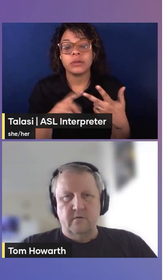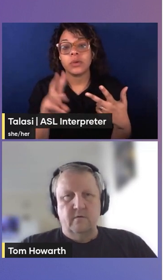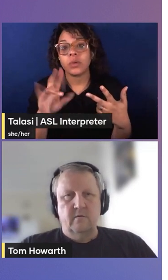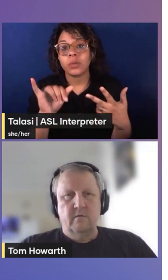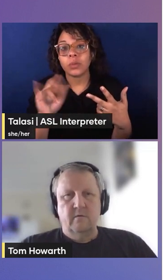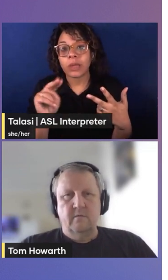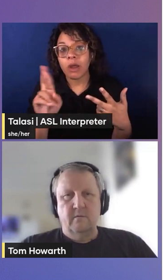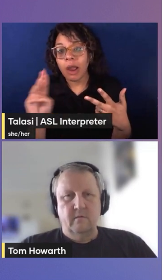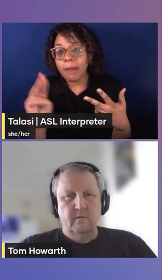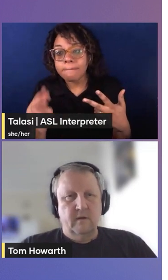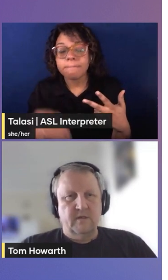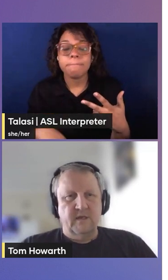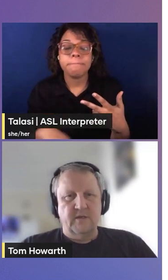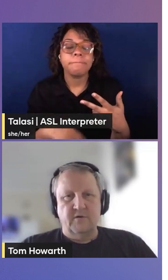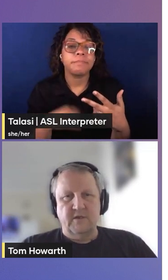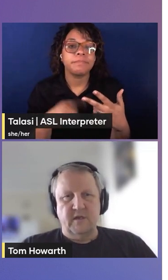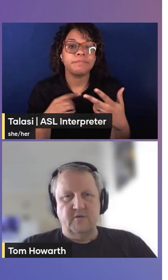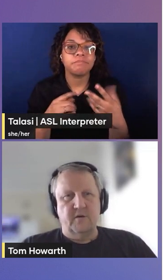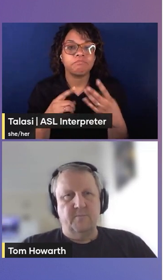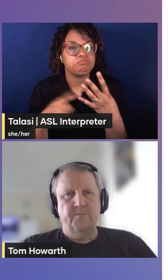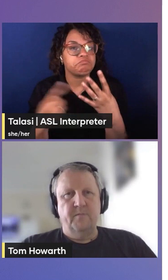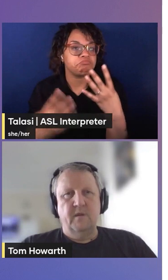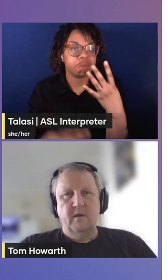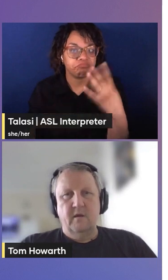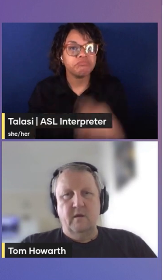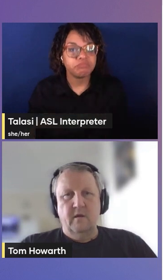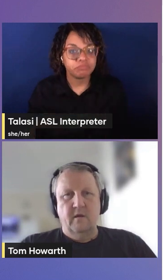WinRMs, etc., etc.